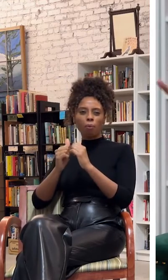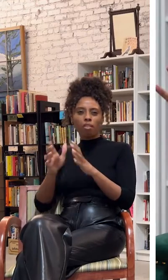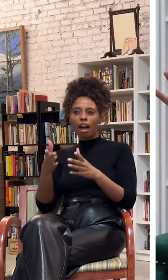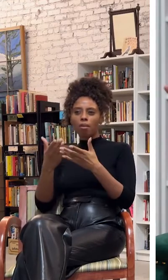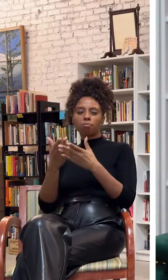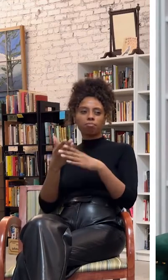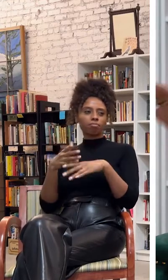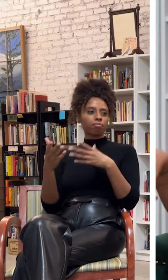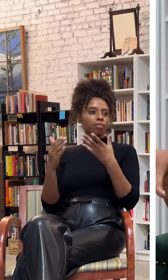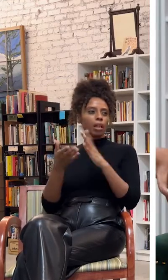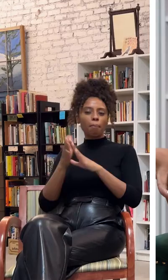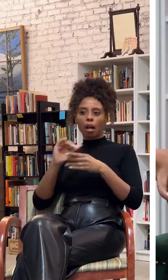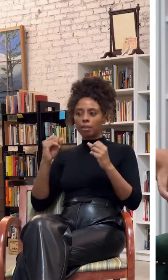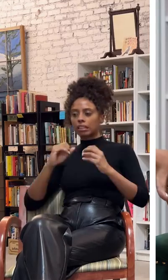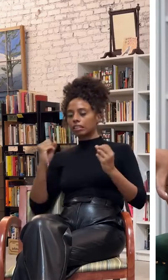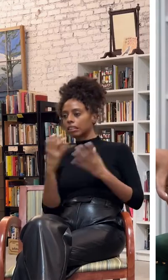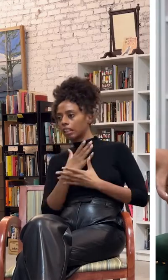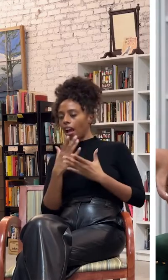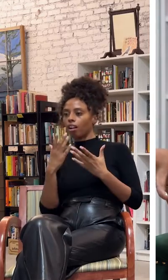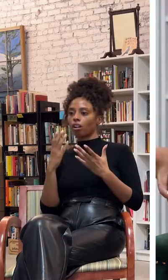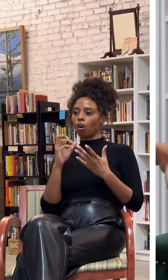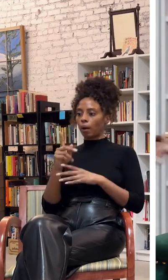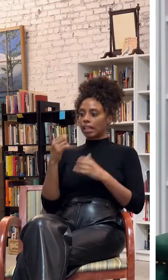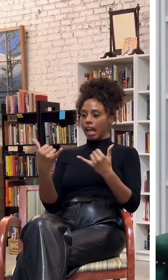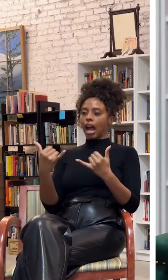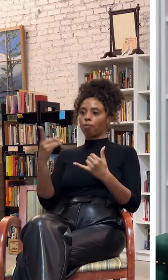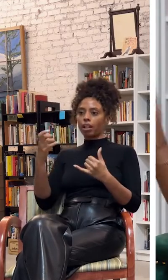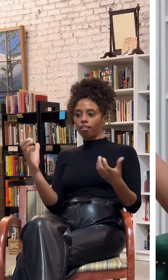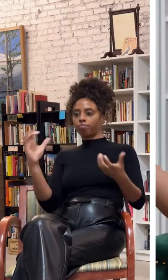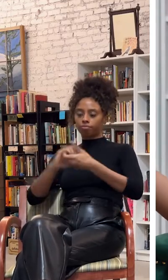overwhelming, intimidating, like now we have to build solidarity at this meeting